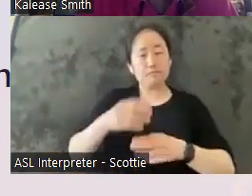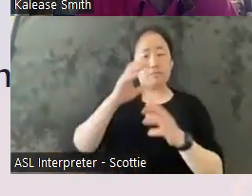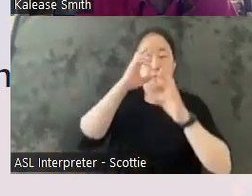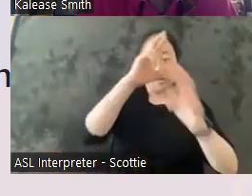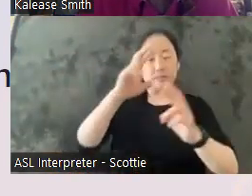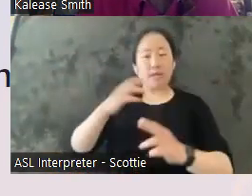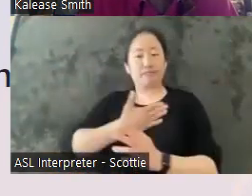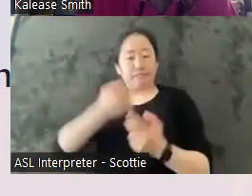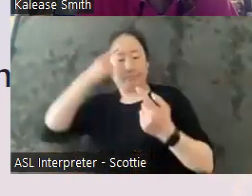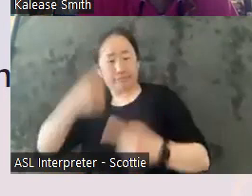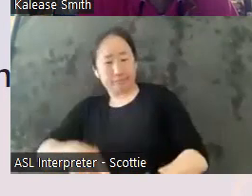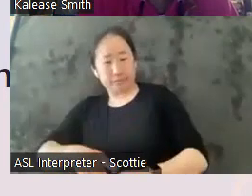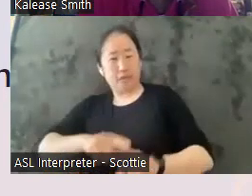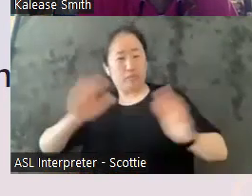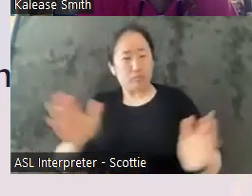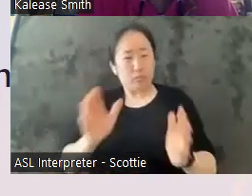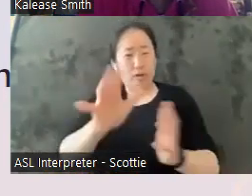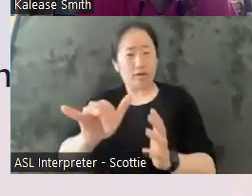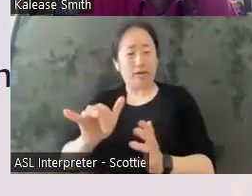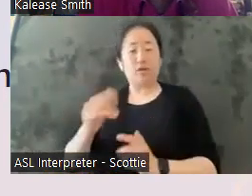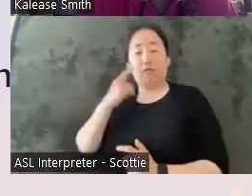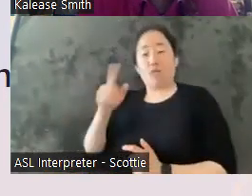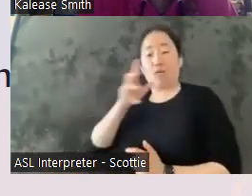having a conversation about respecting your body.